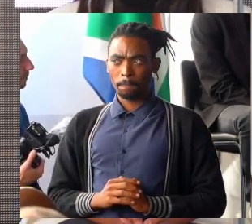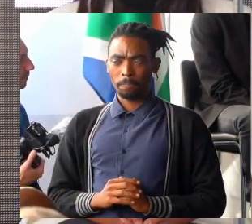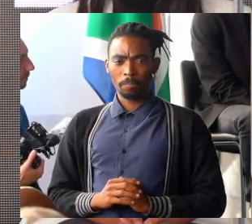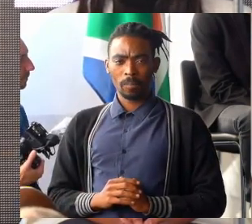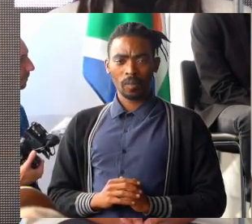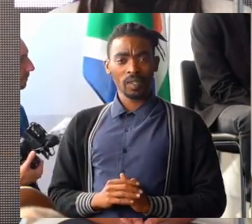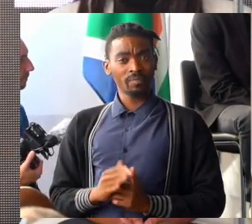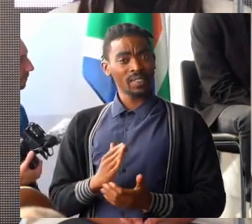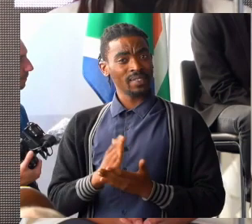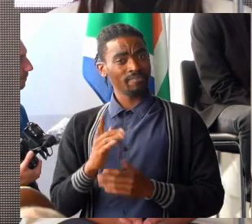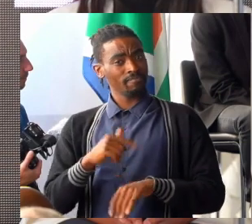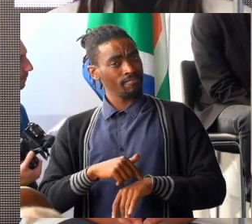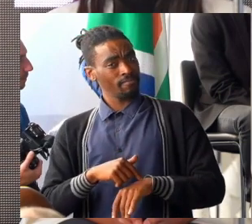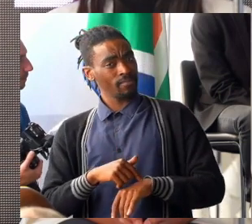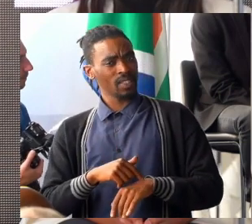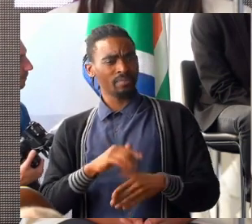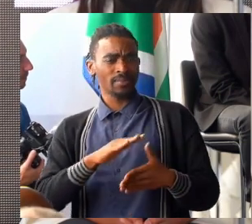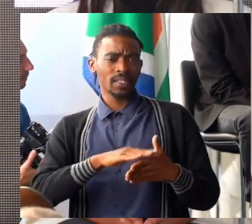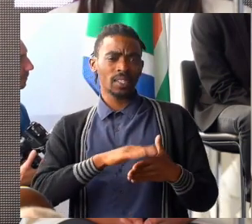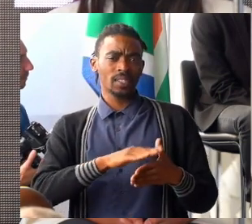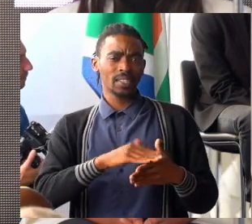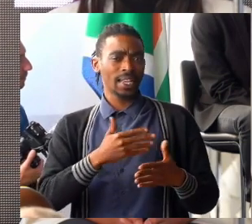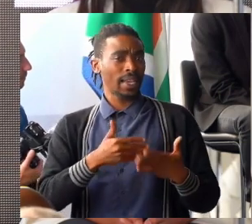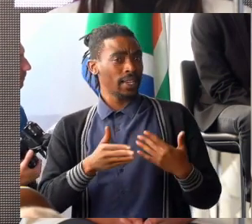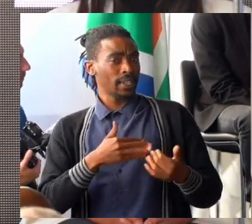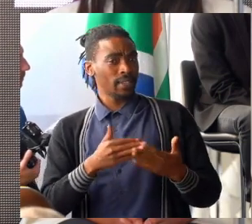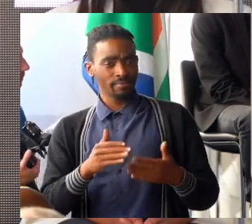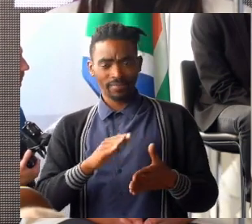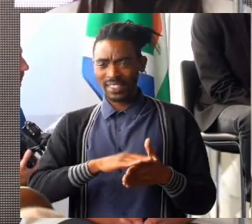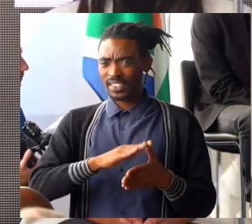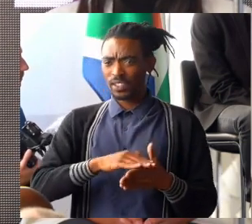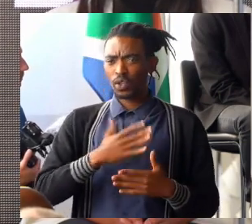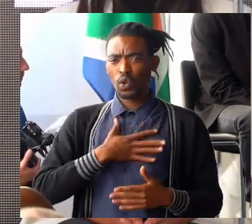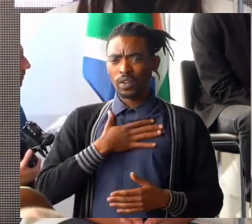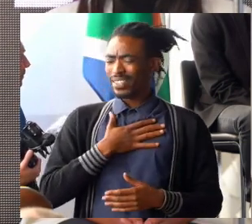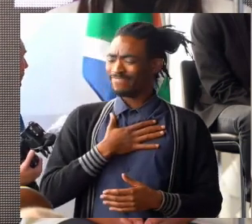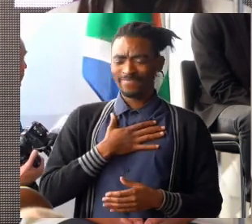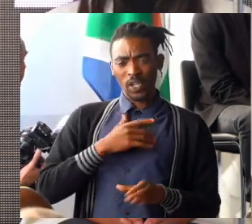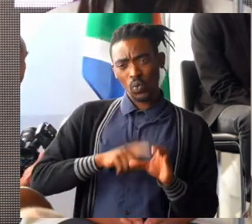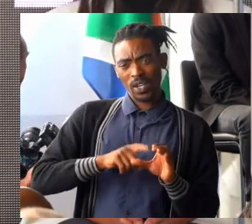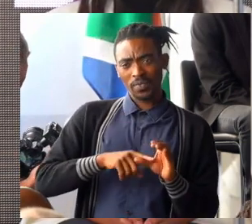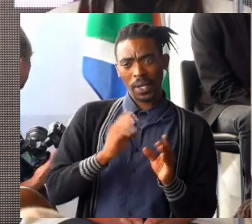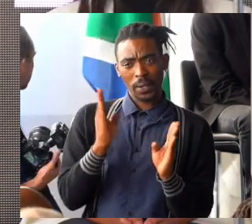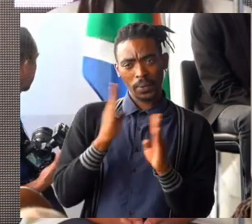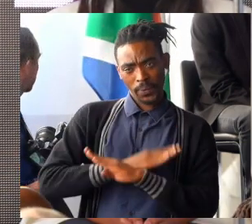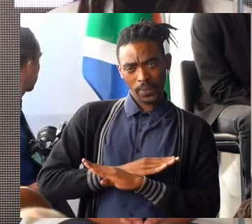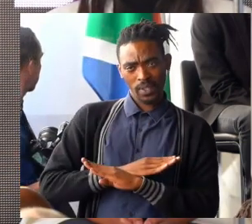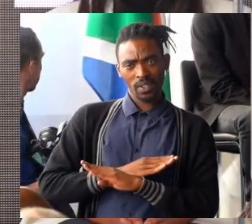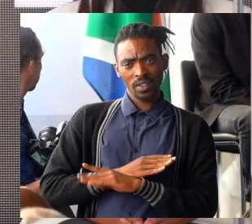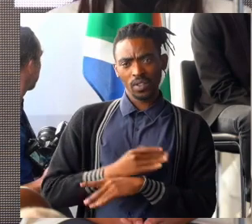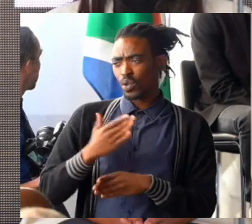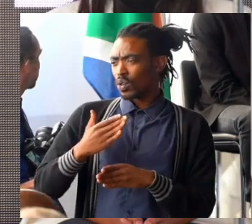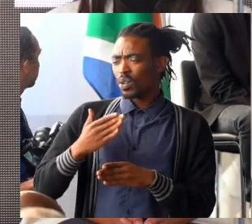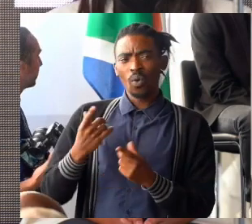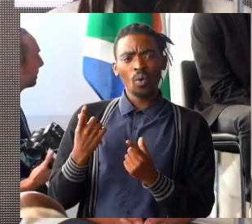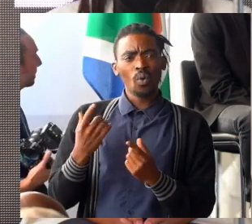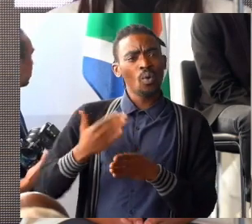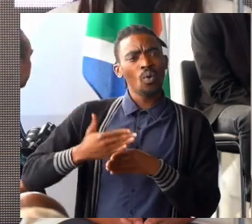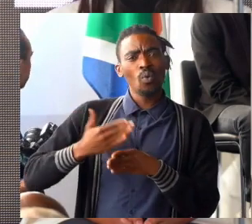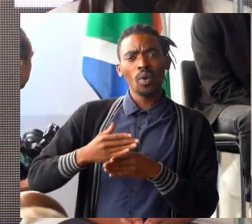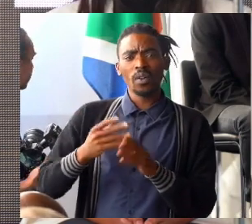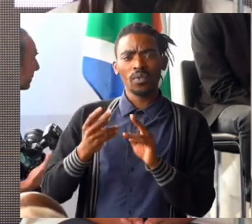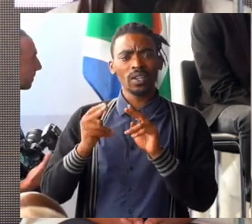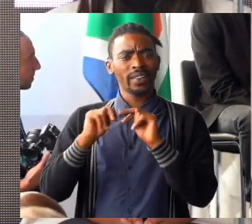We somehow find a reason, any reason, to feel unqualified to do the work of the nation. We